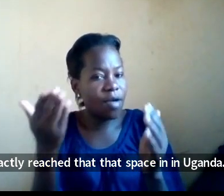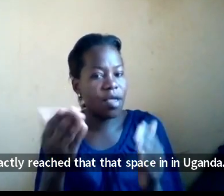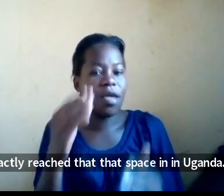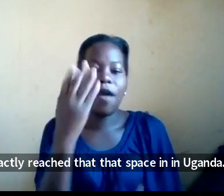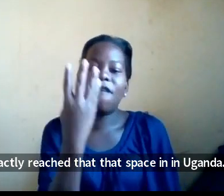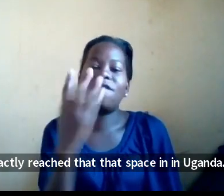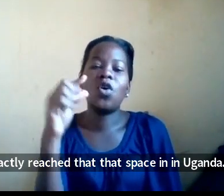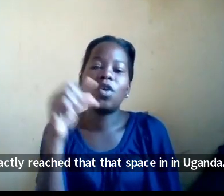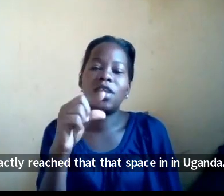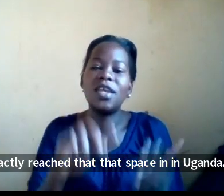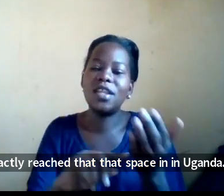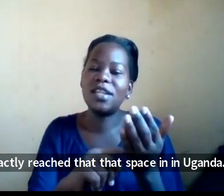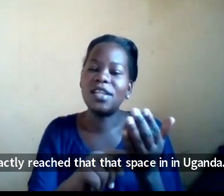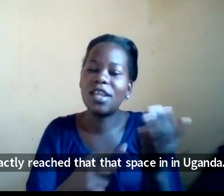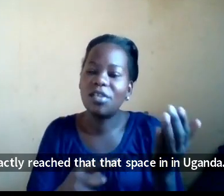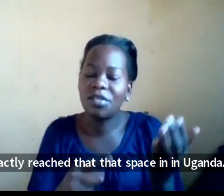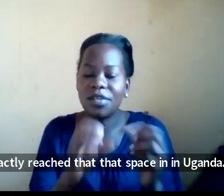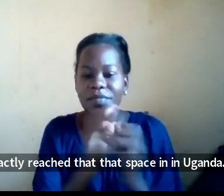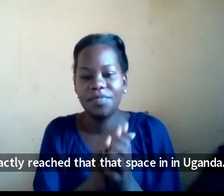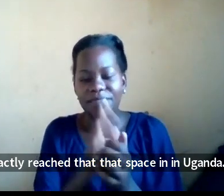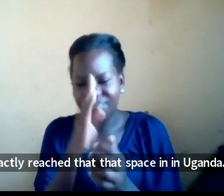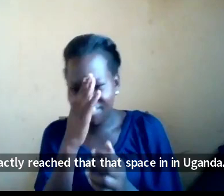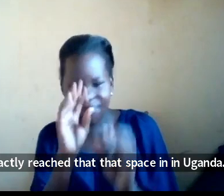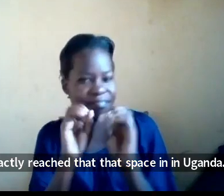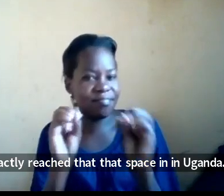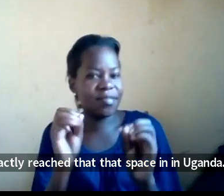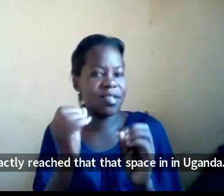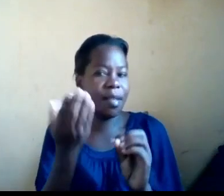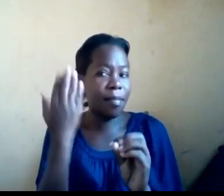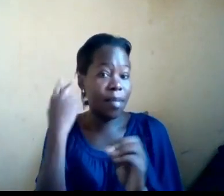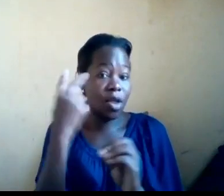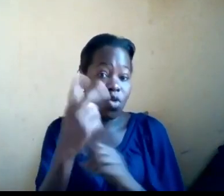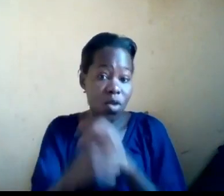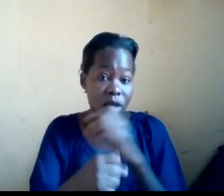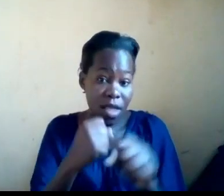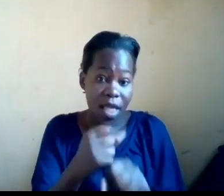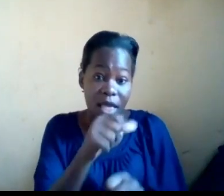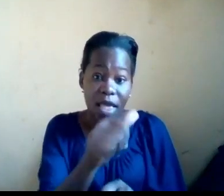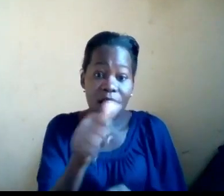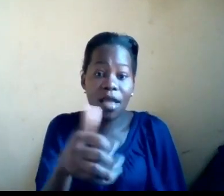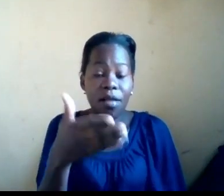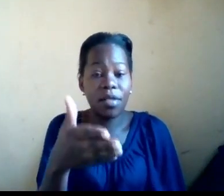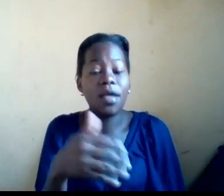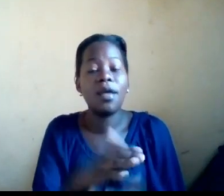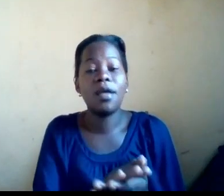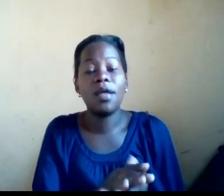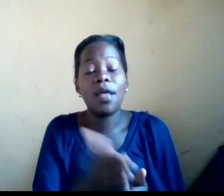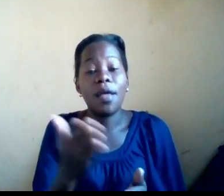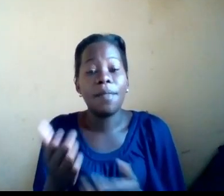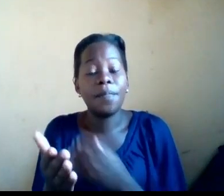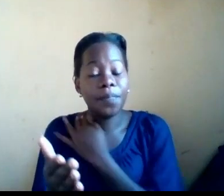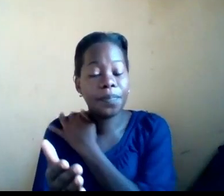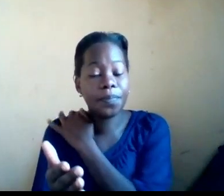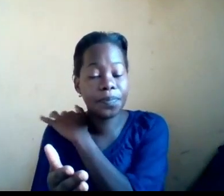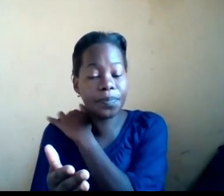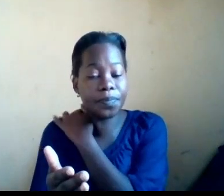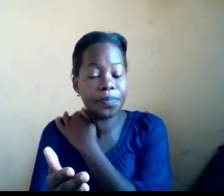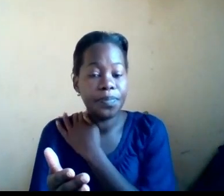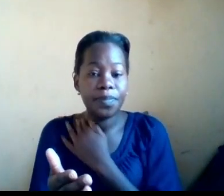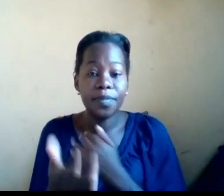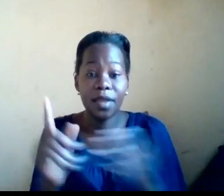technologies. Without a doubt, for the past 2 years, I'm sure everybody has found themselves in a space where they're appreciating the